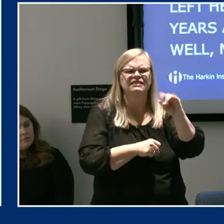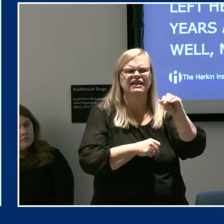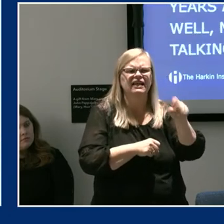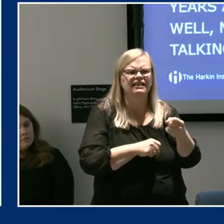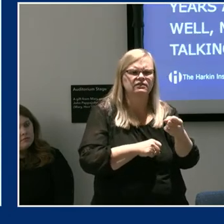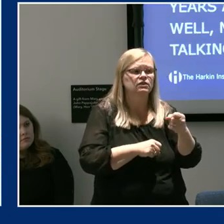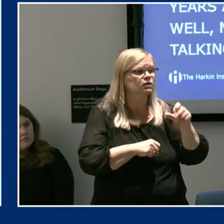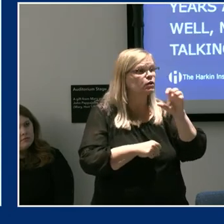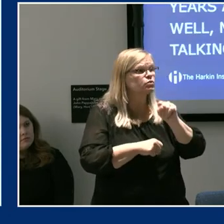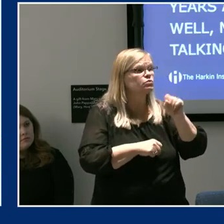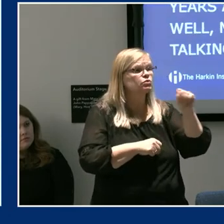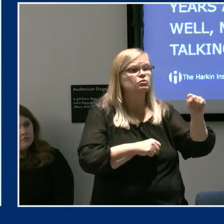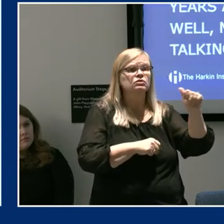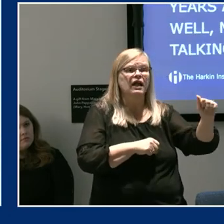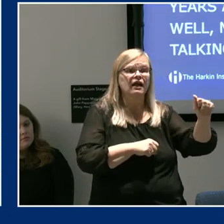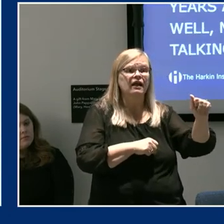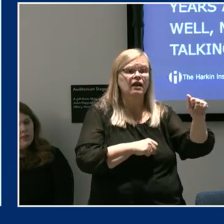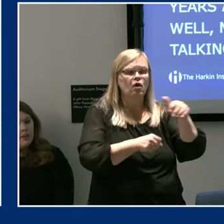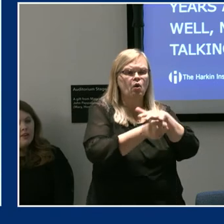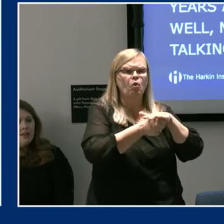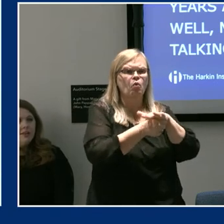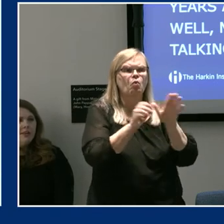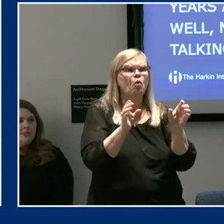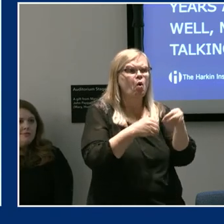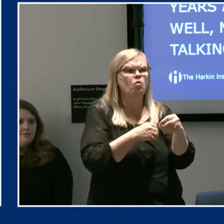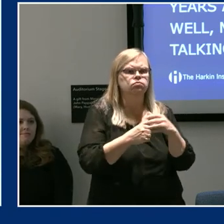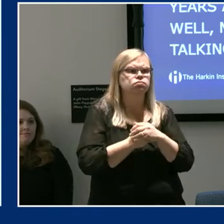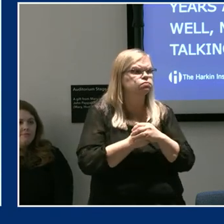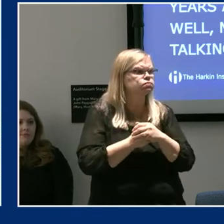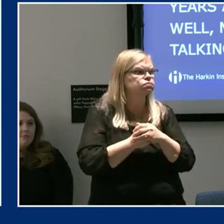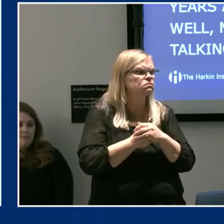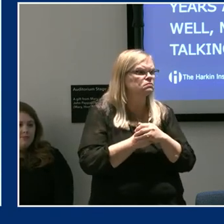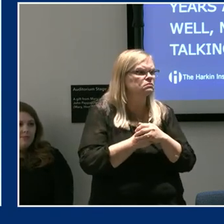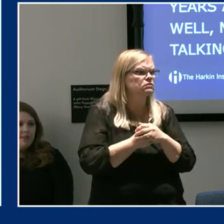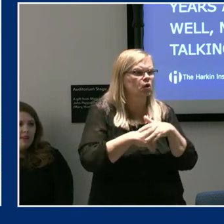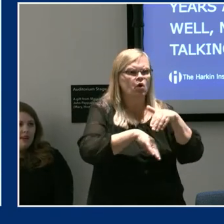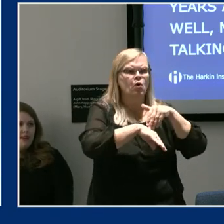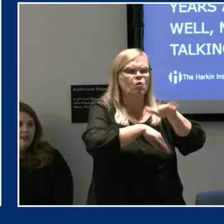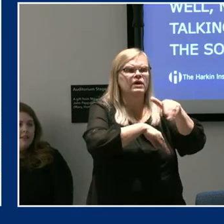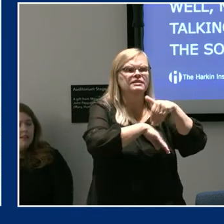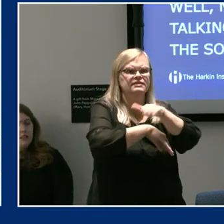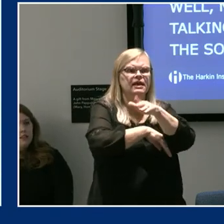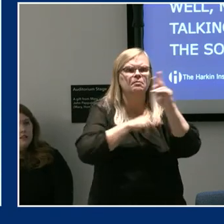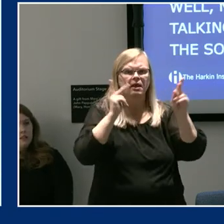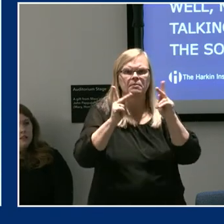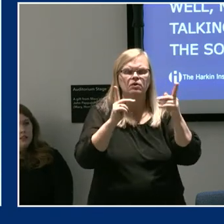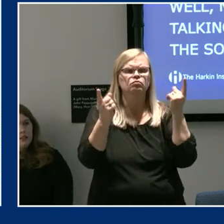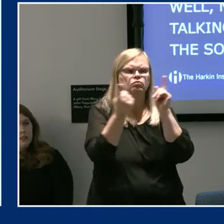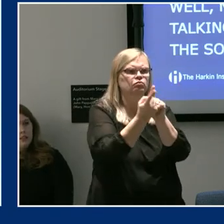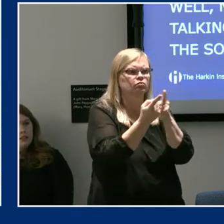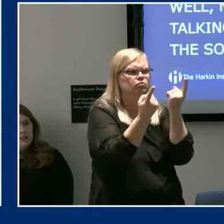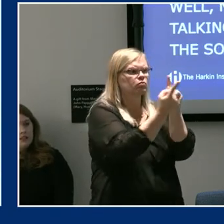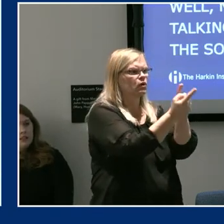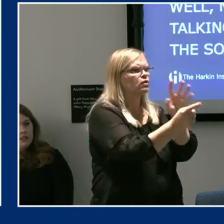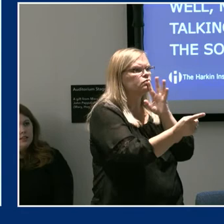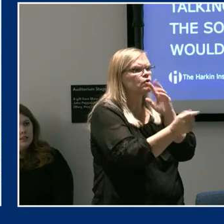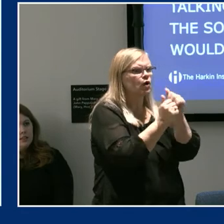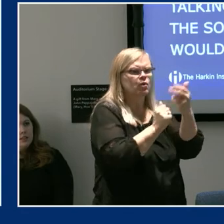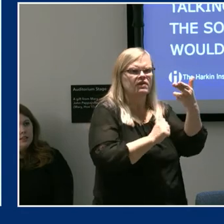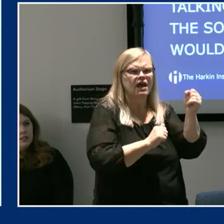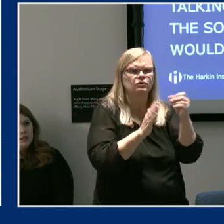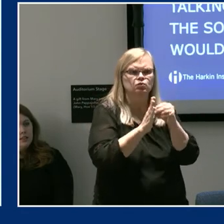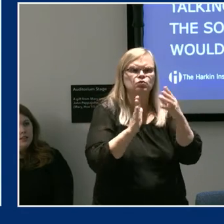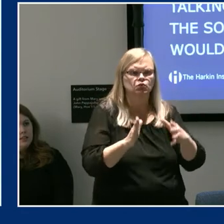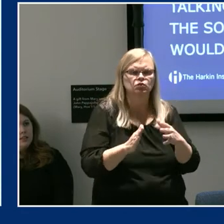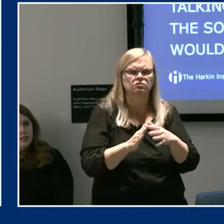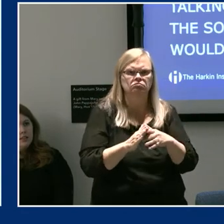the Social Security Administration local offices would send people out to talk to high schools and to high school